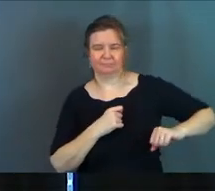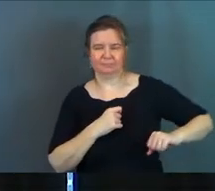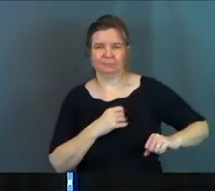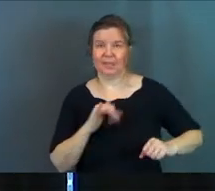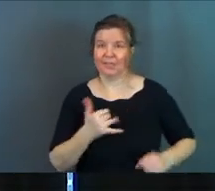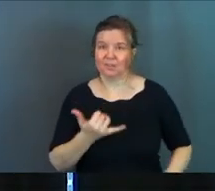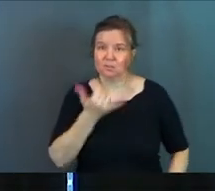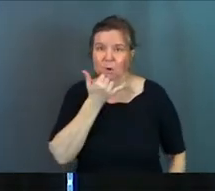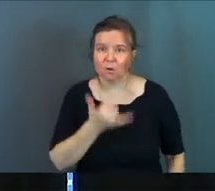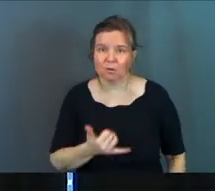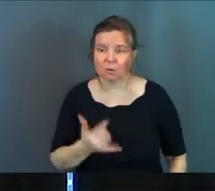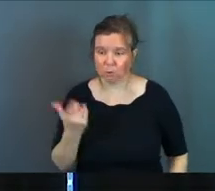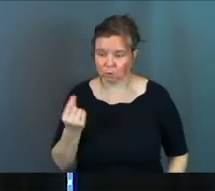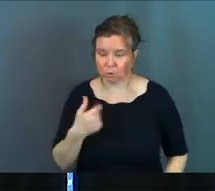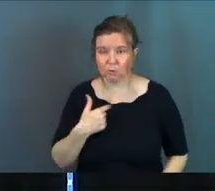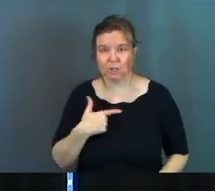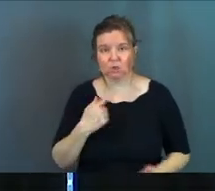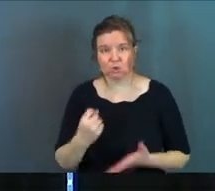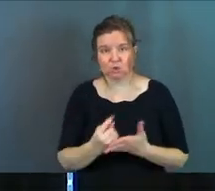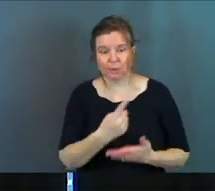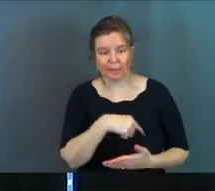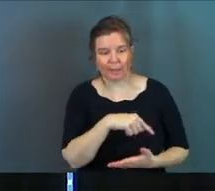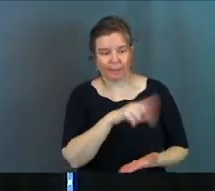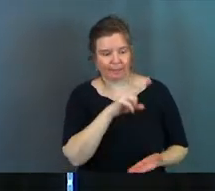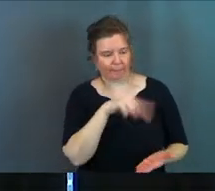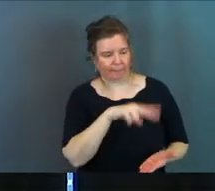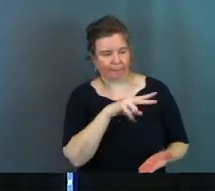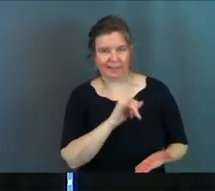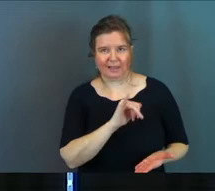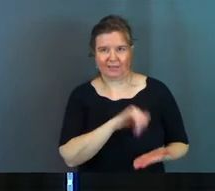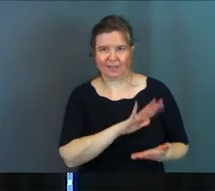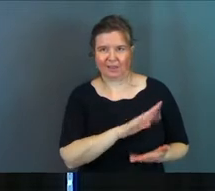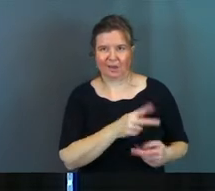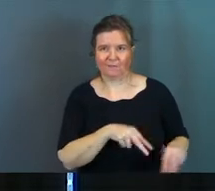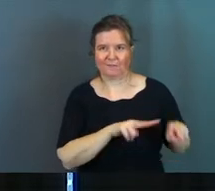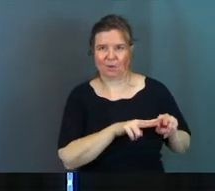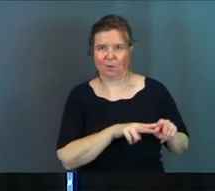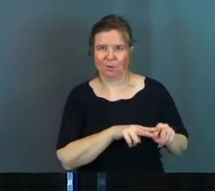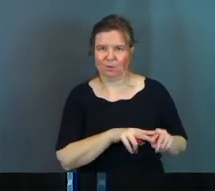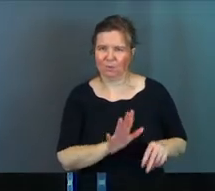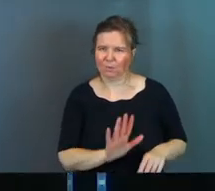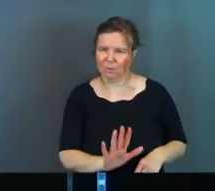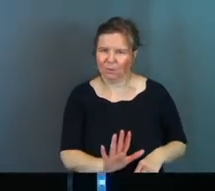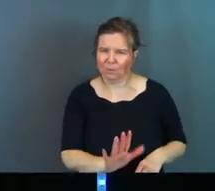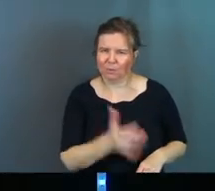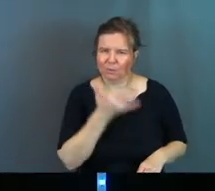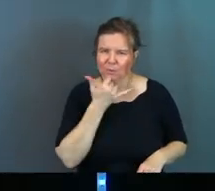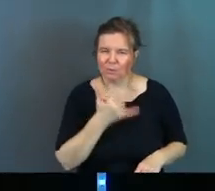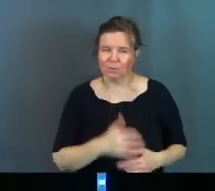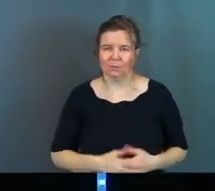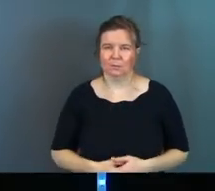them? That's wrong. What you're doing is you're treating them like that's their value.